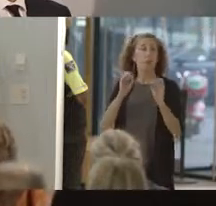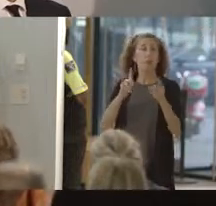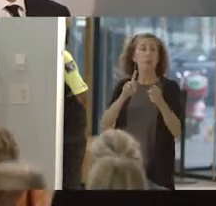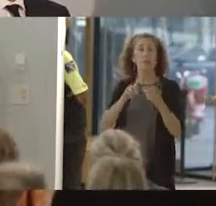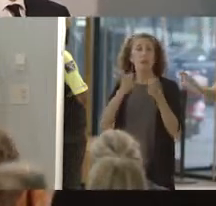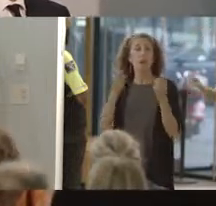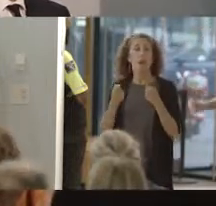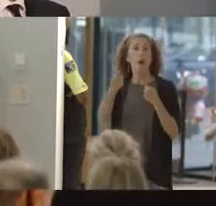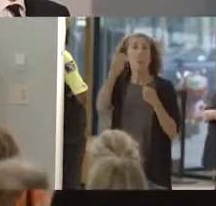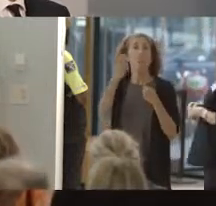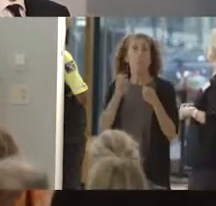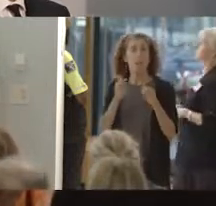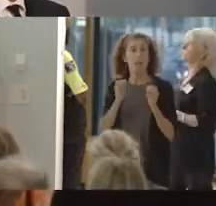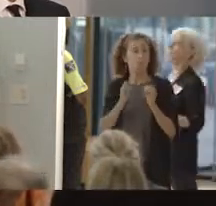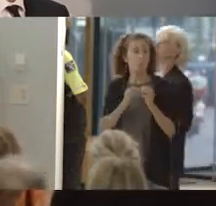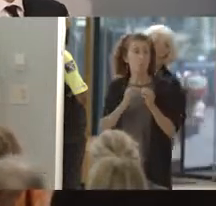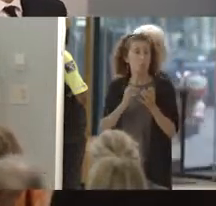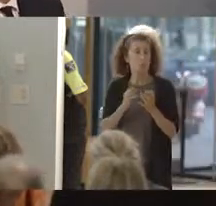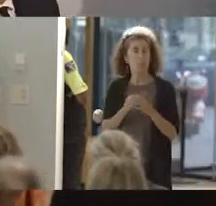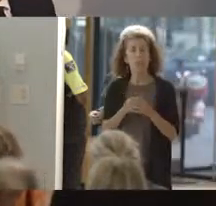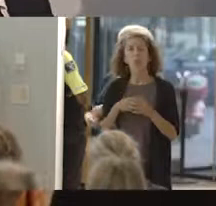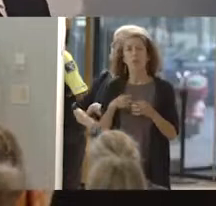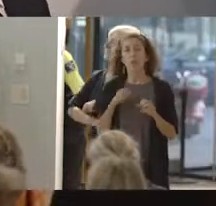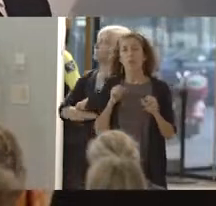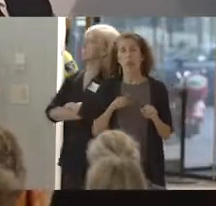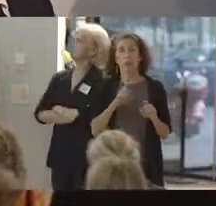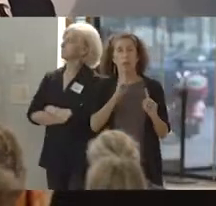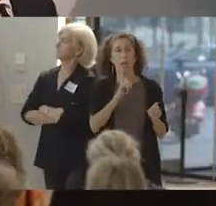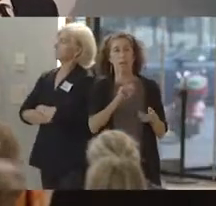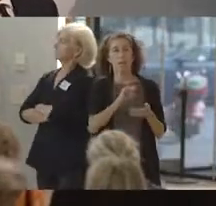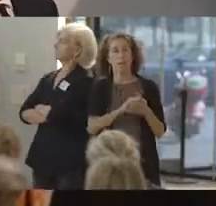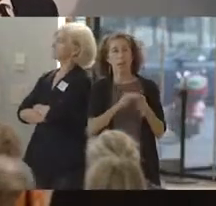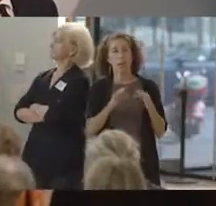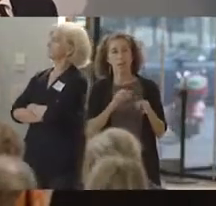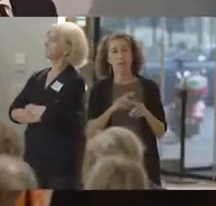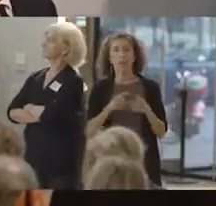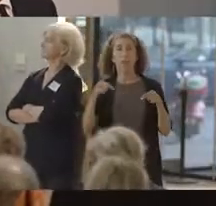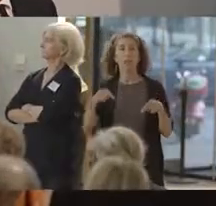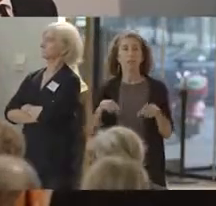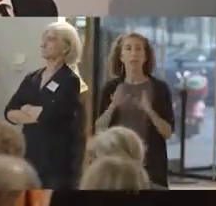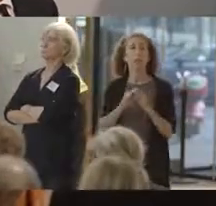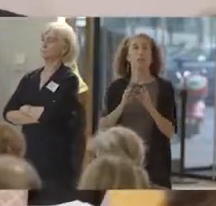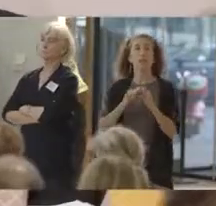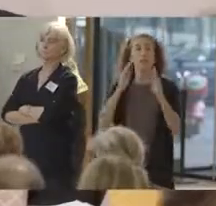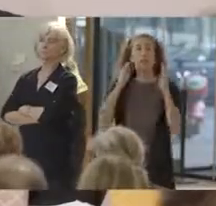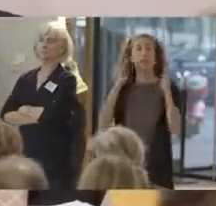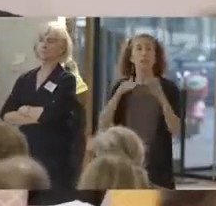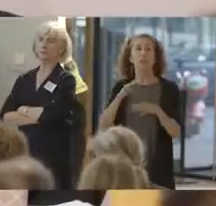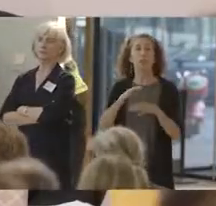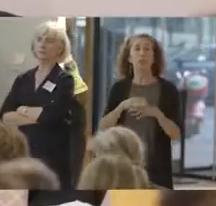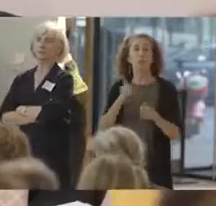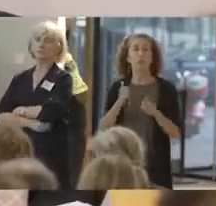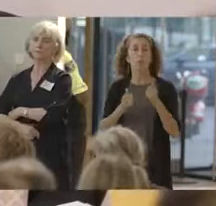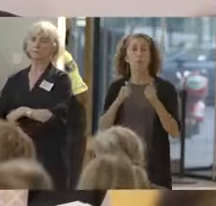Sure. I mean, I can address that. So the focus on today's meeting is about the alignment that we choose.